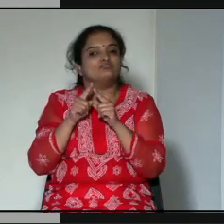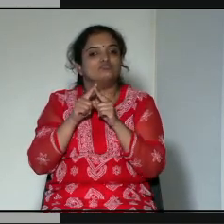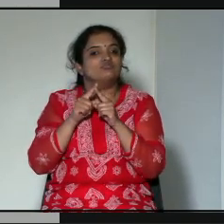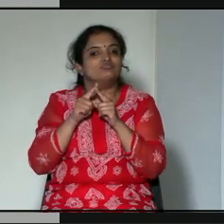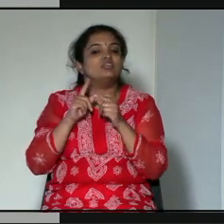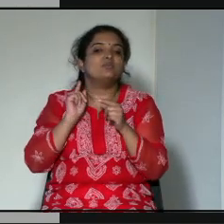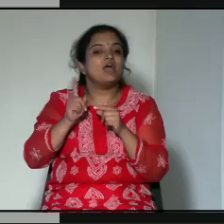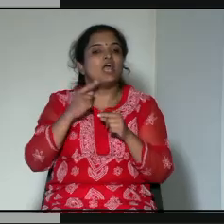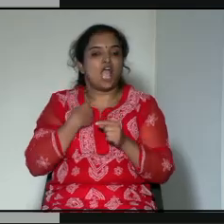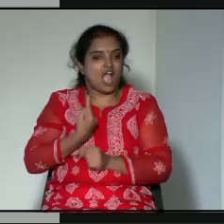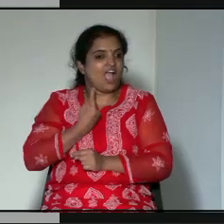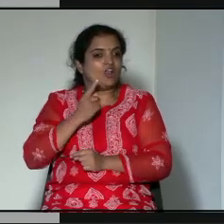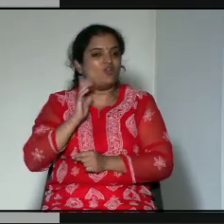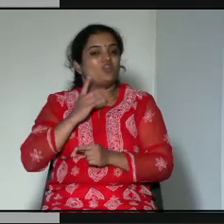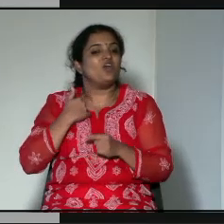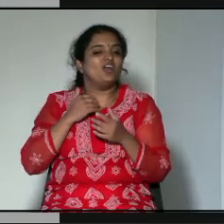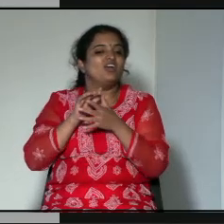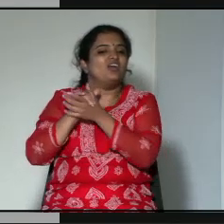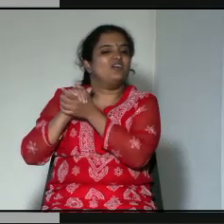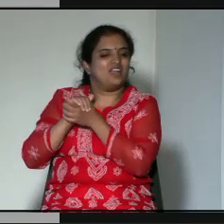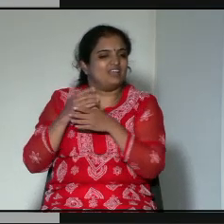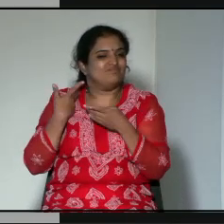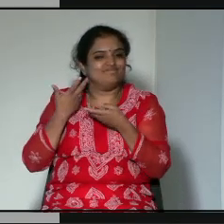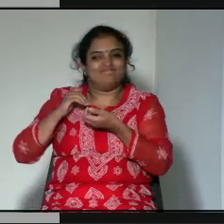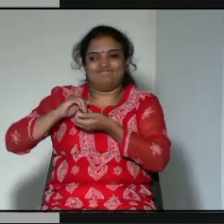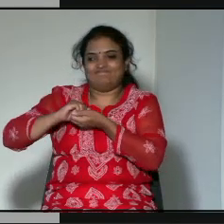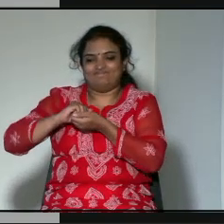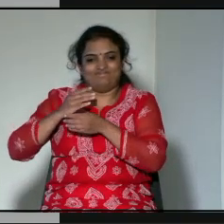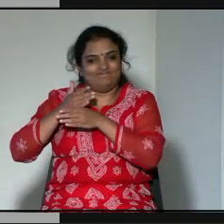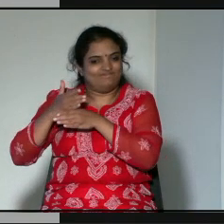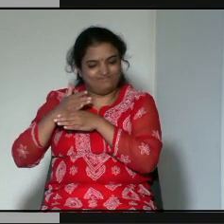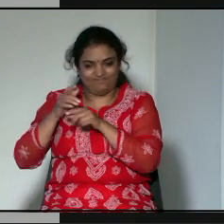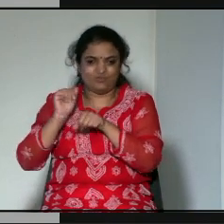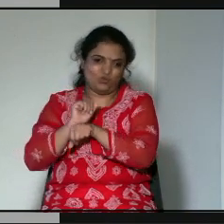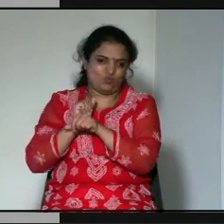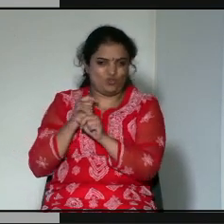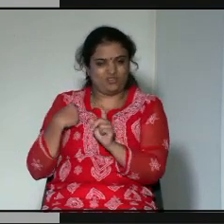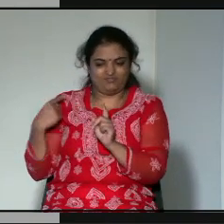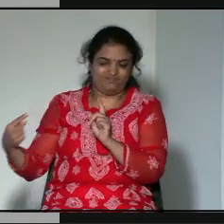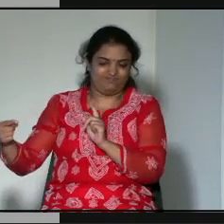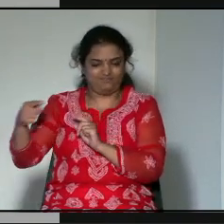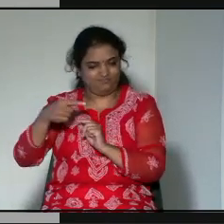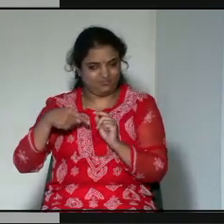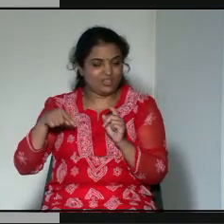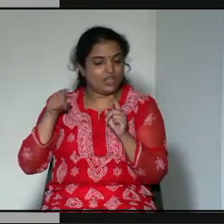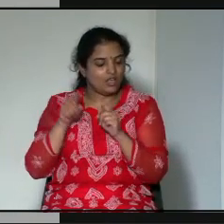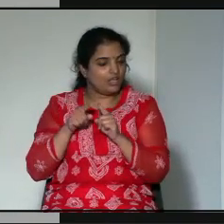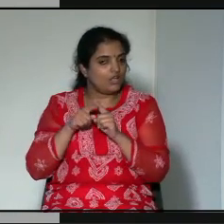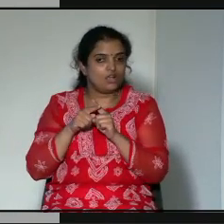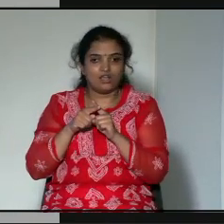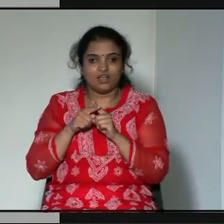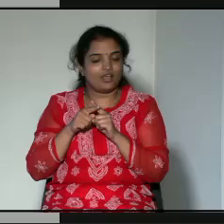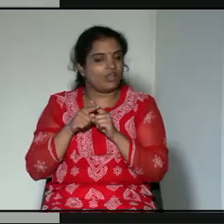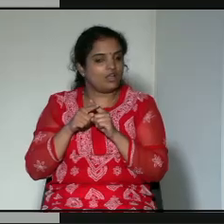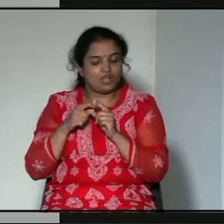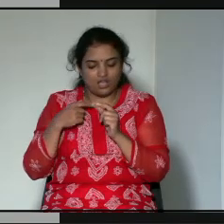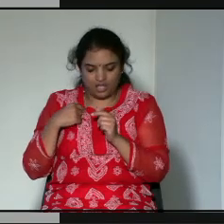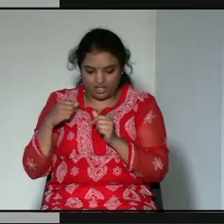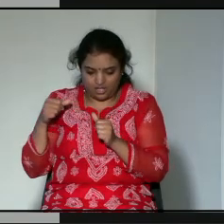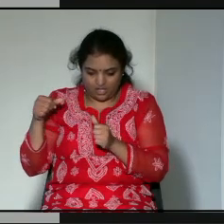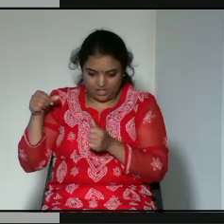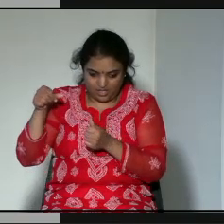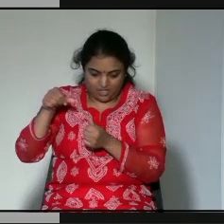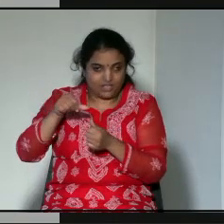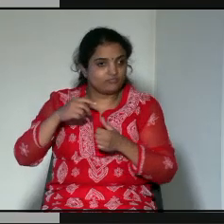And this is important. It also was work that kept her under constant anxiety, where a